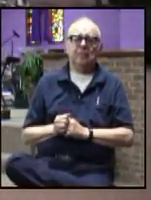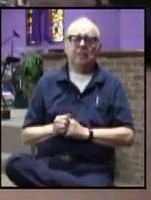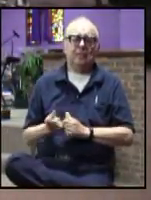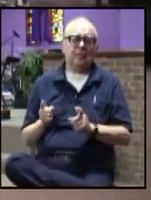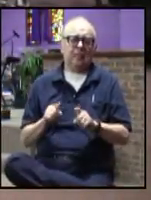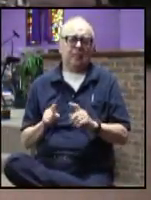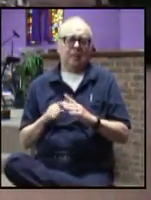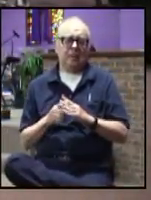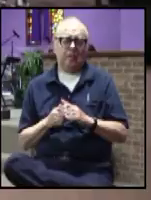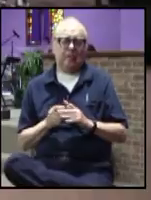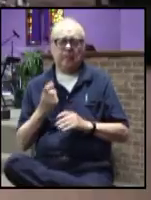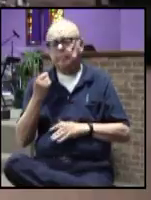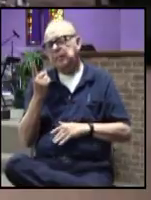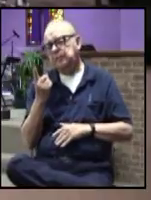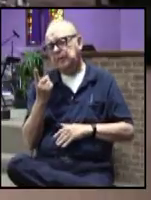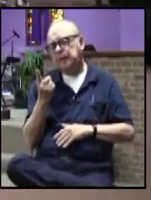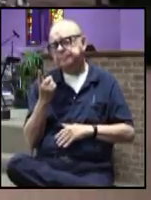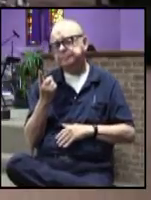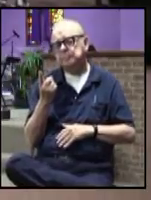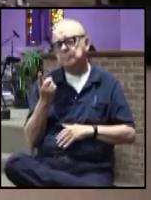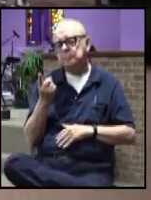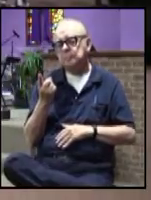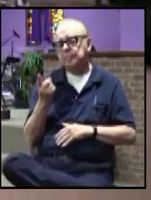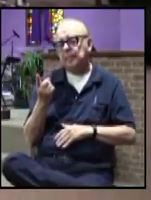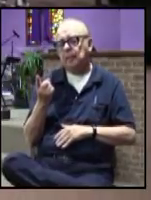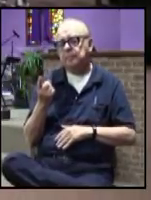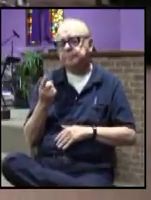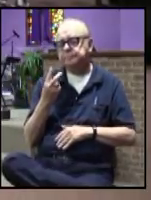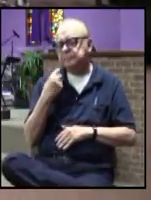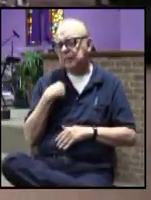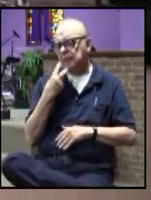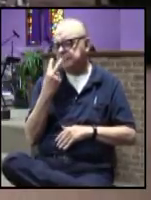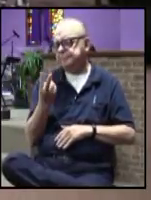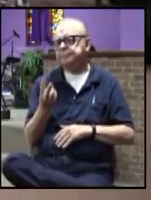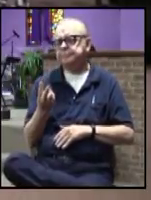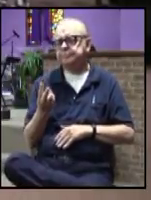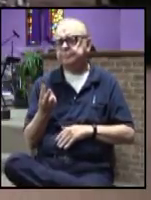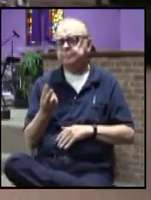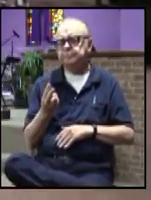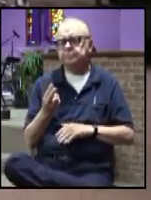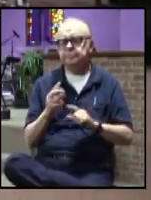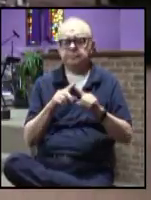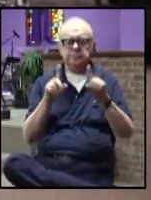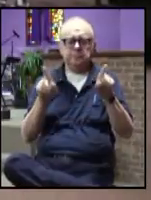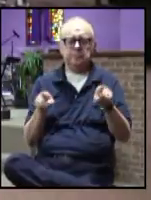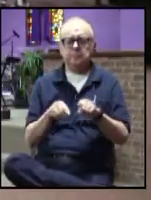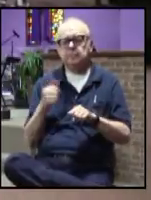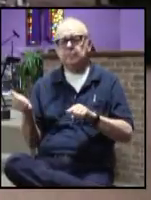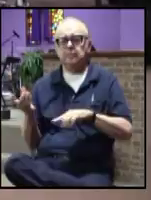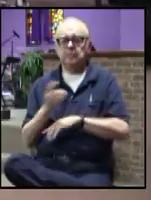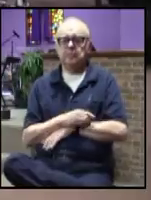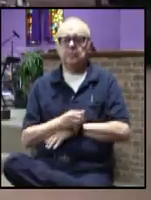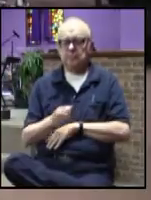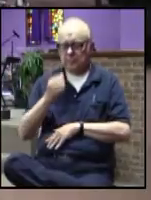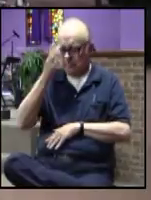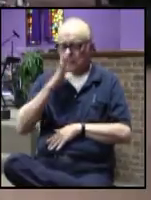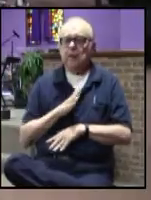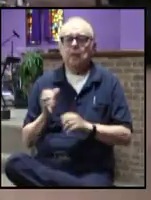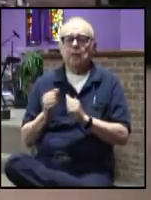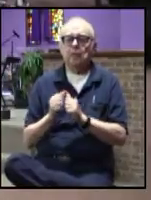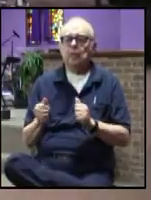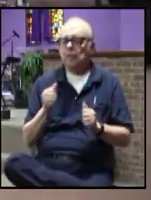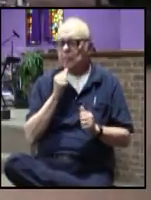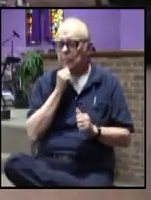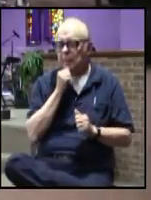And when you begin to understand, I saw a sign the other day, and it said, a man without patience is